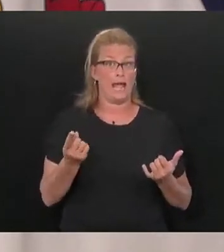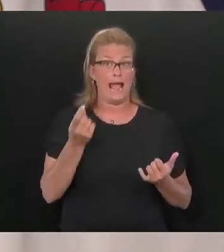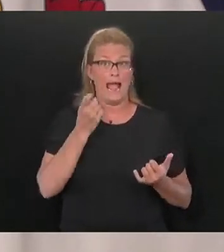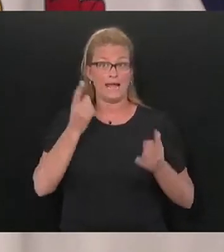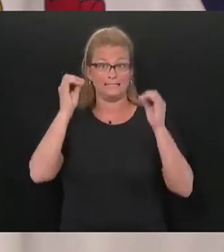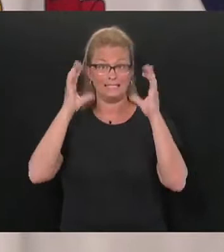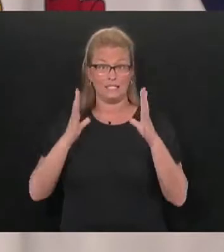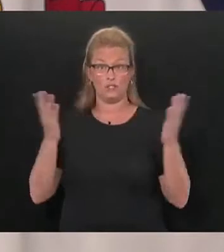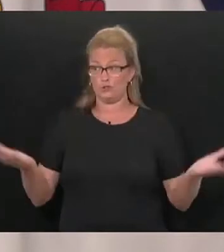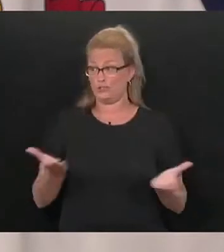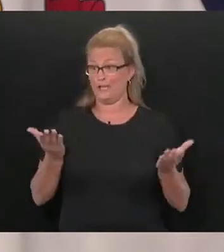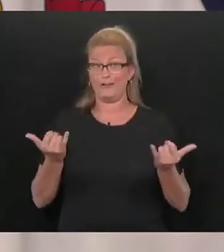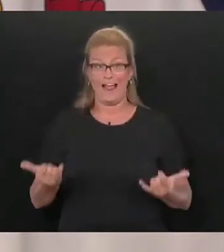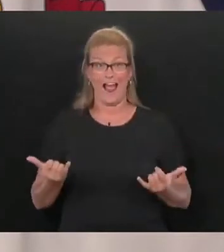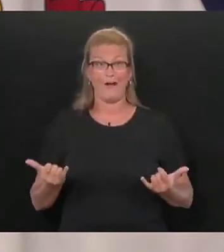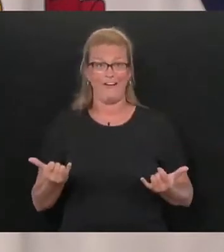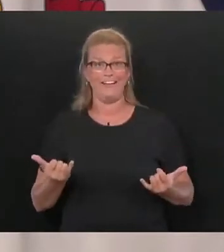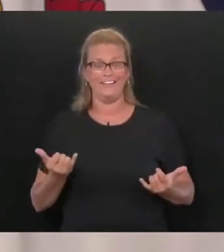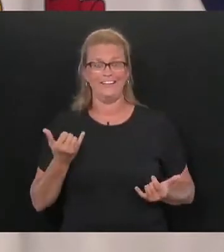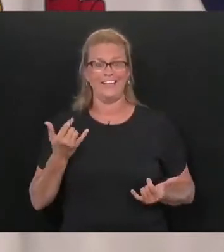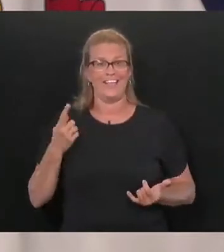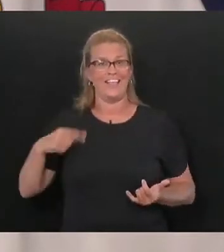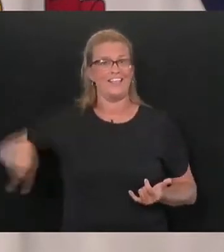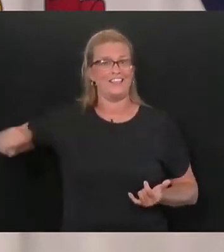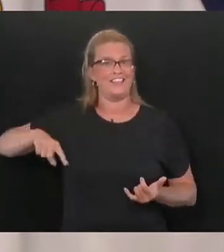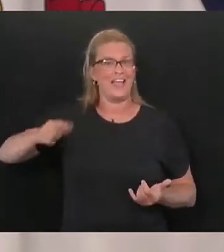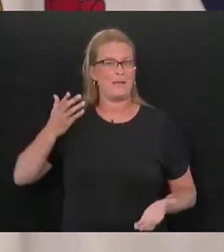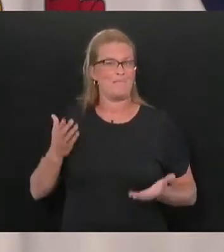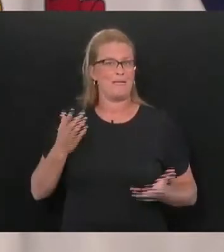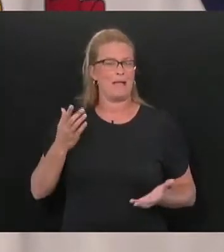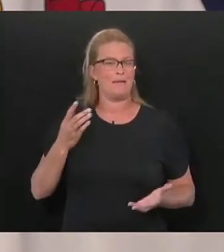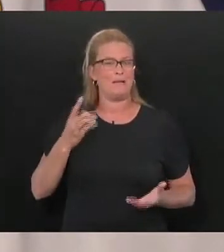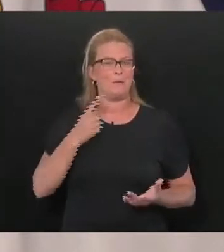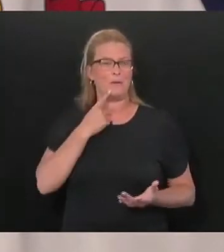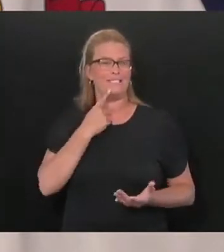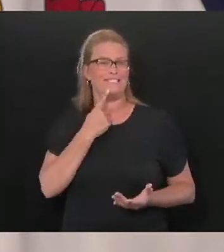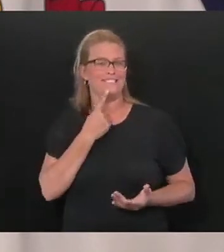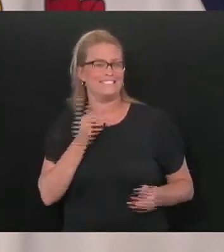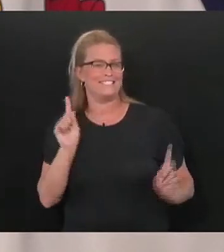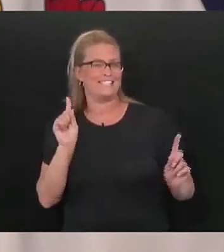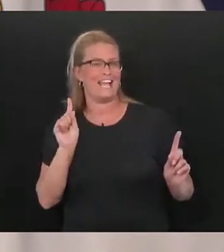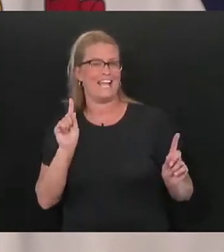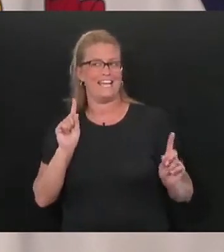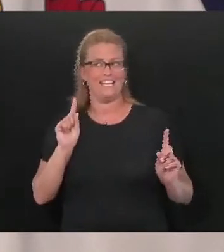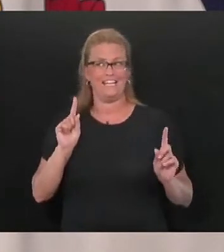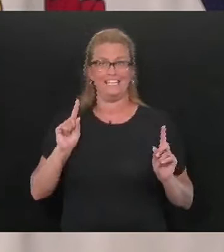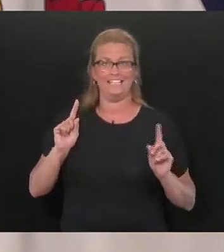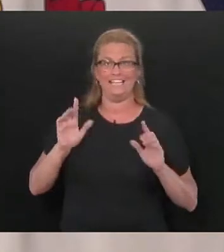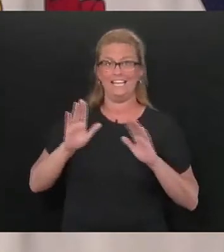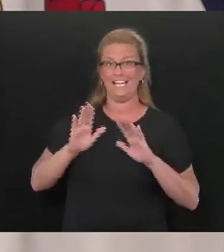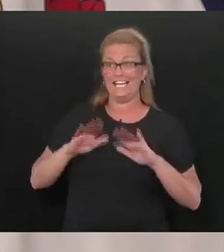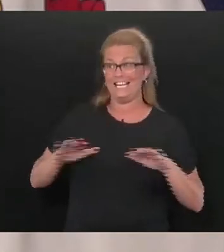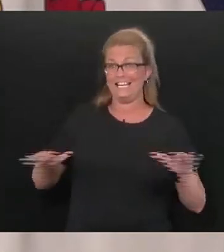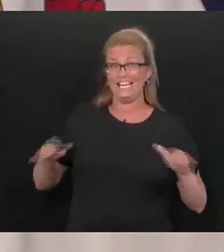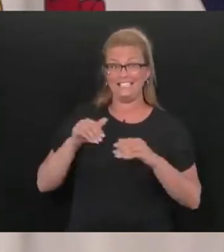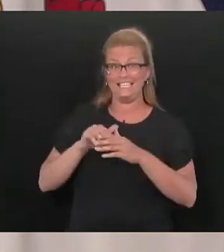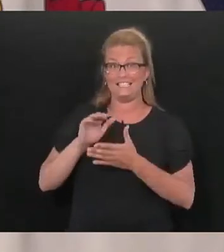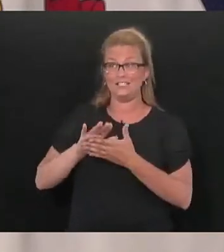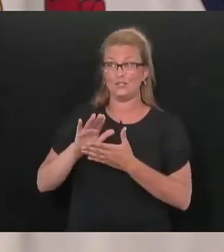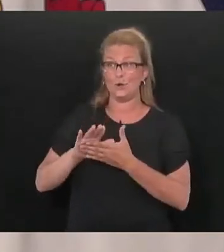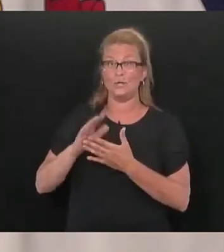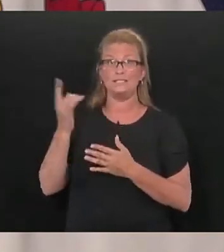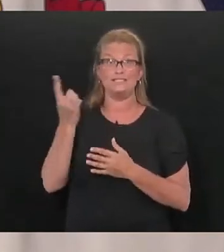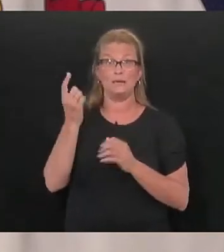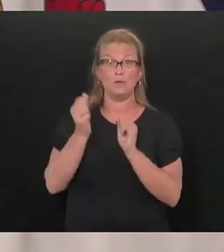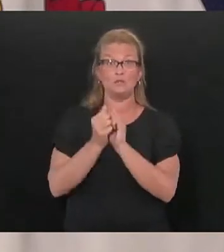right behind me, they would say just this. They would say the kids that have been in communities and schools, meaning that someone is in